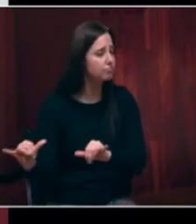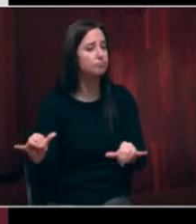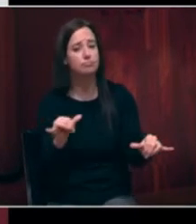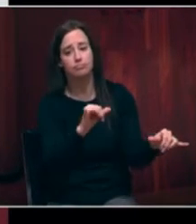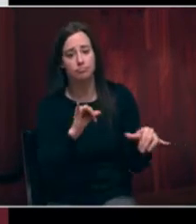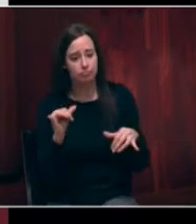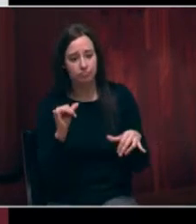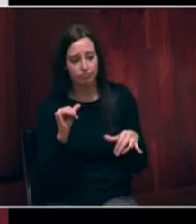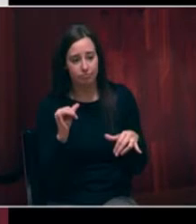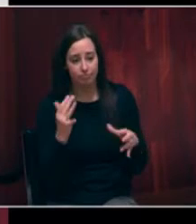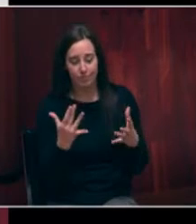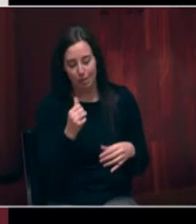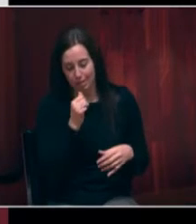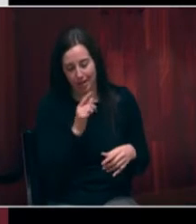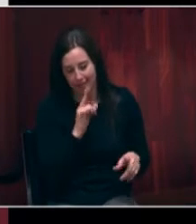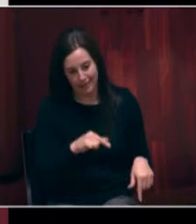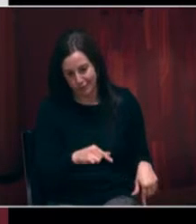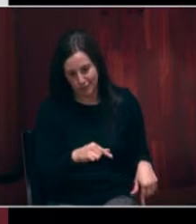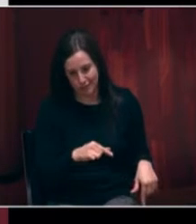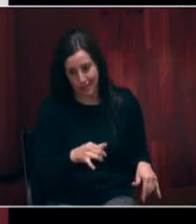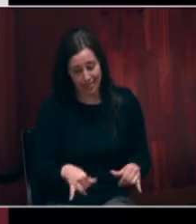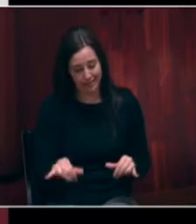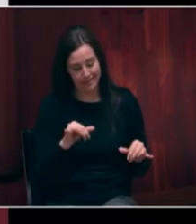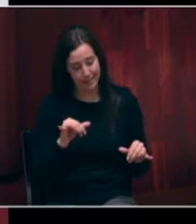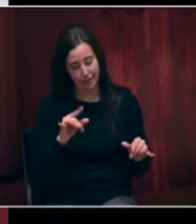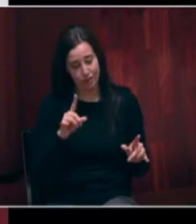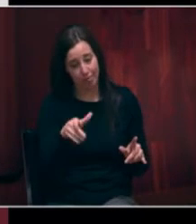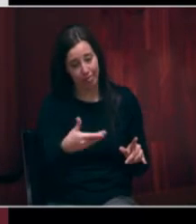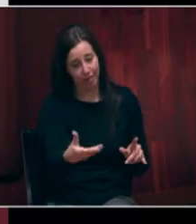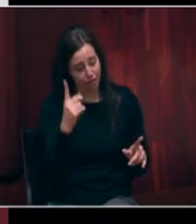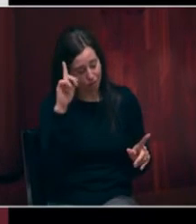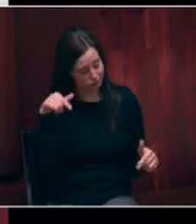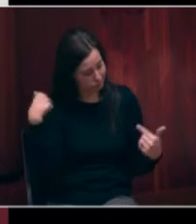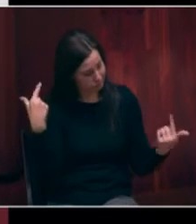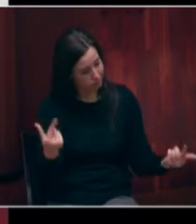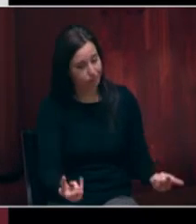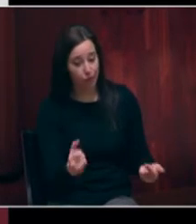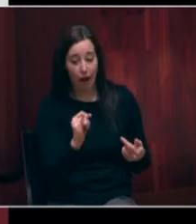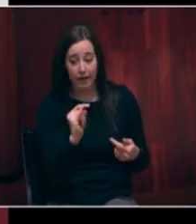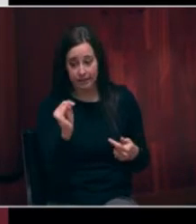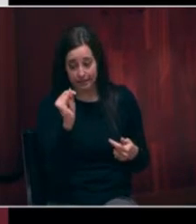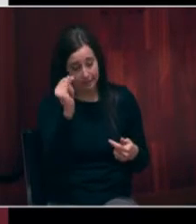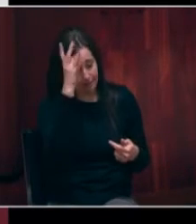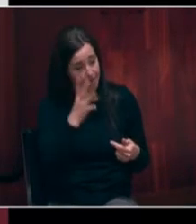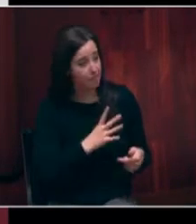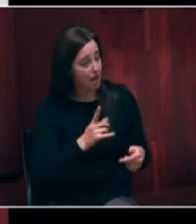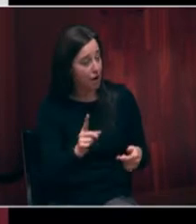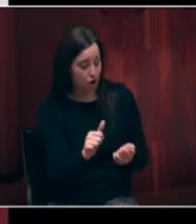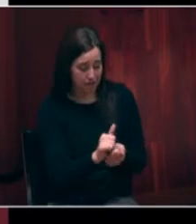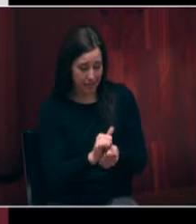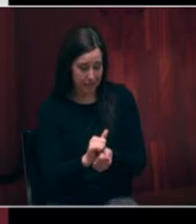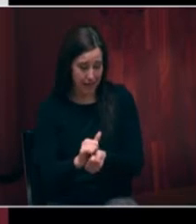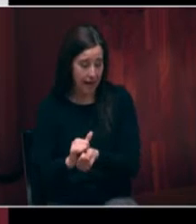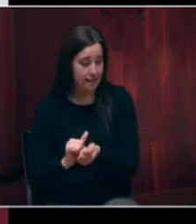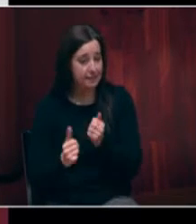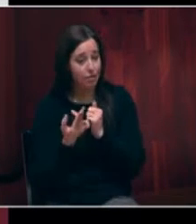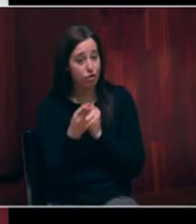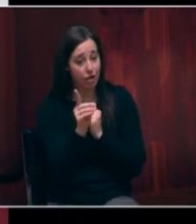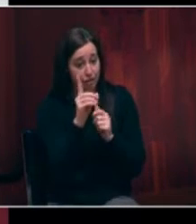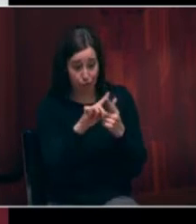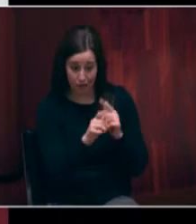but that's probably not the answer because this standard has been out there for a long time. Your IT guys are sanitizing hard drives to this standard, but